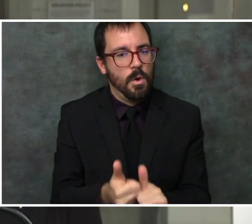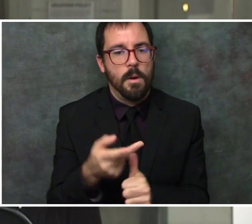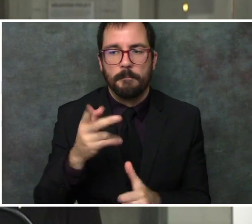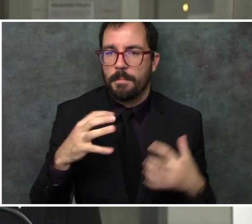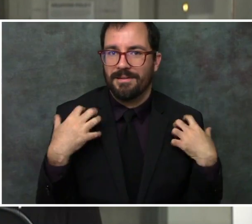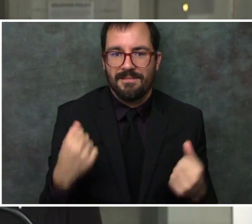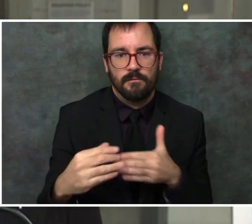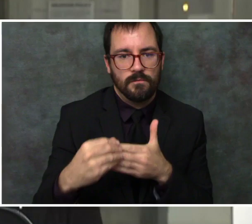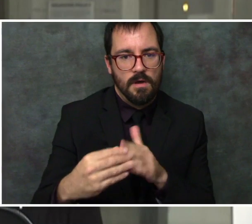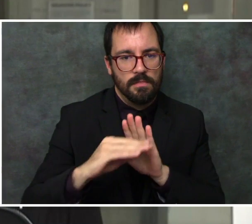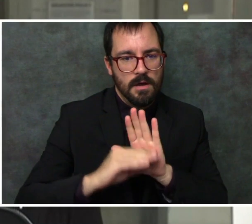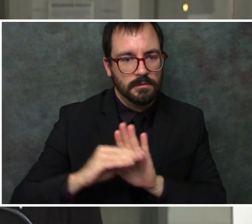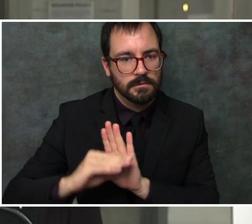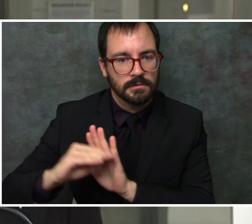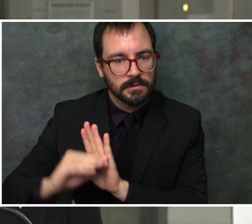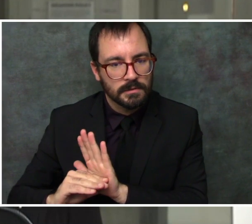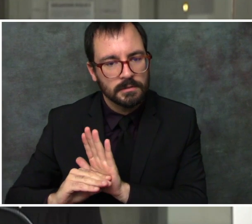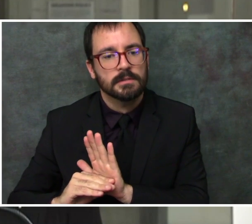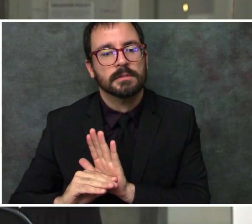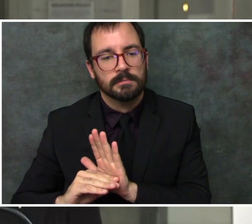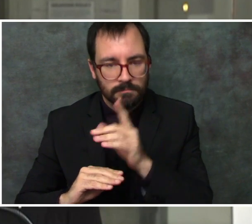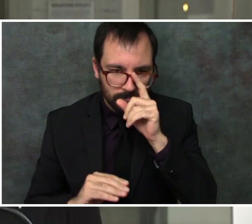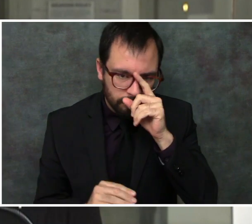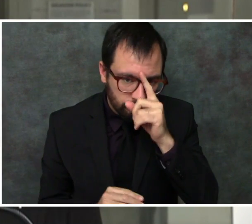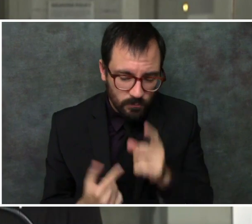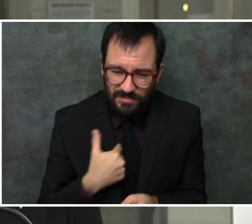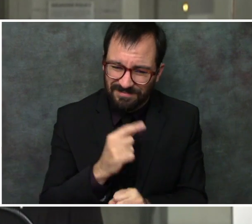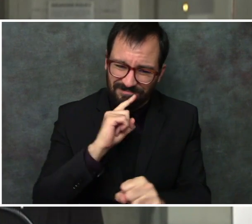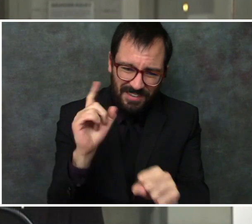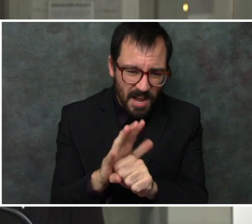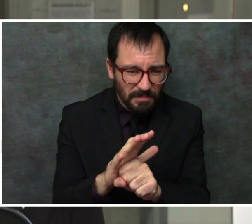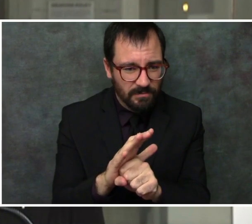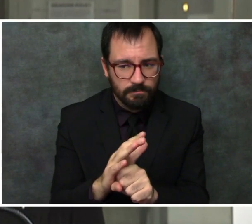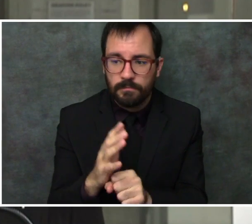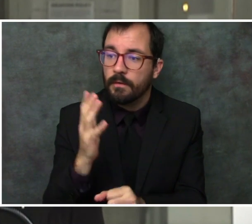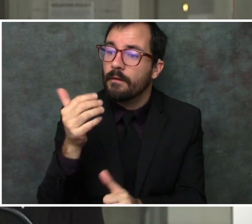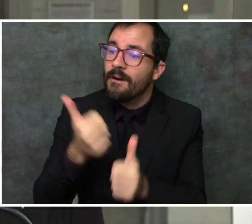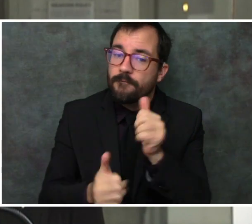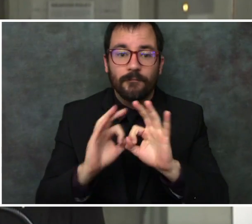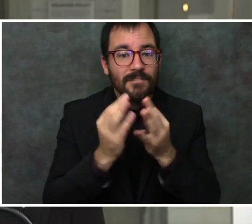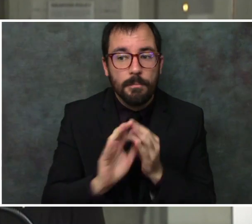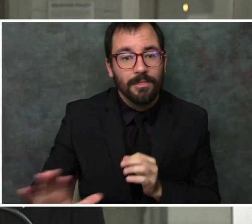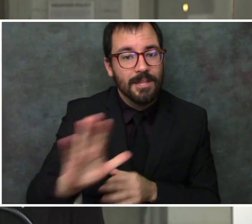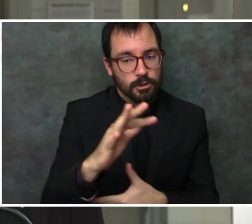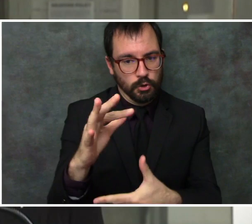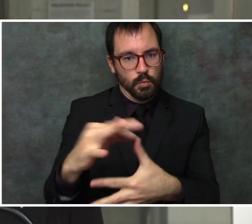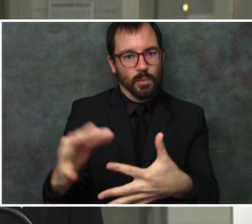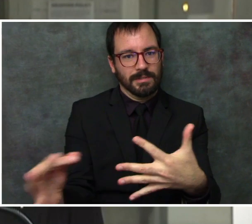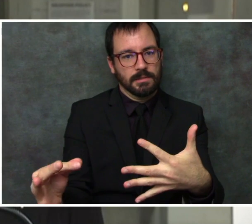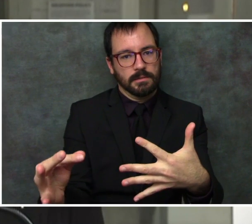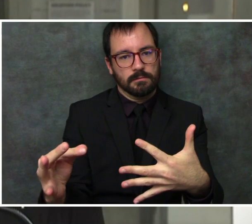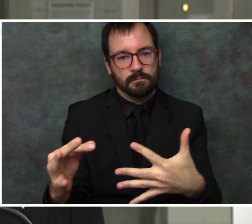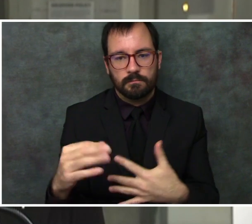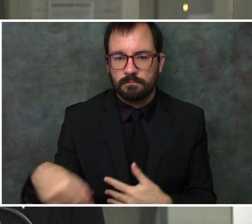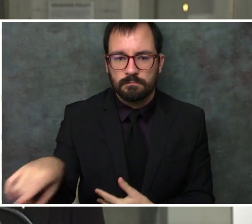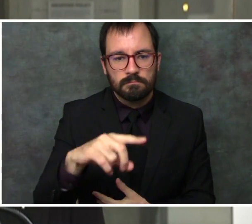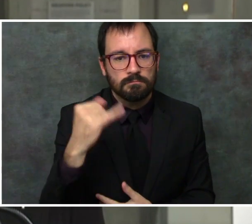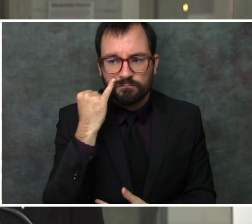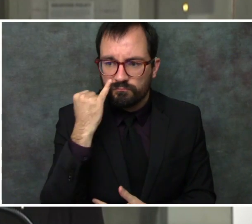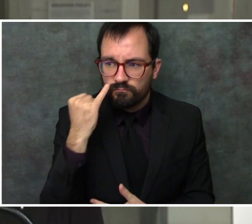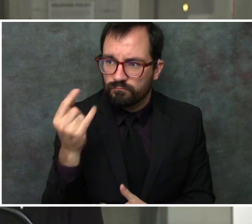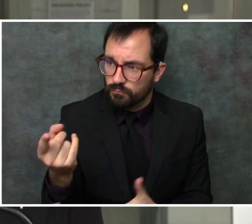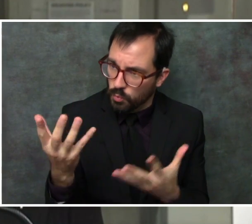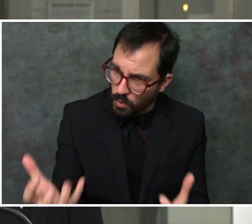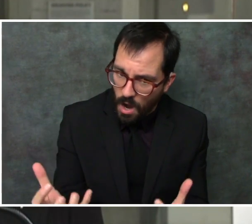that. And we are committed to keeping every family's choice at the heart of their plan. Every family,